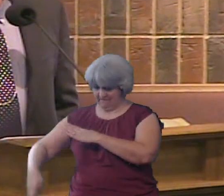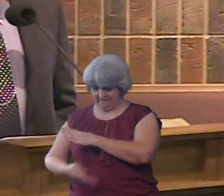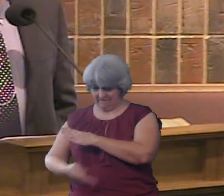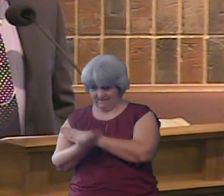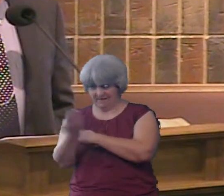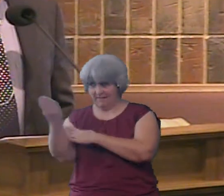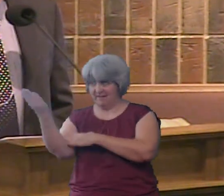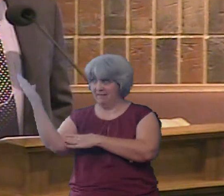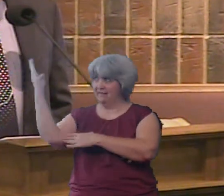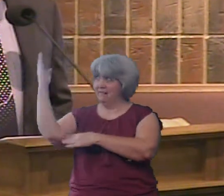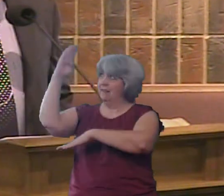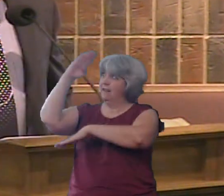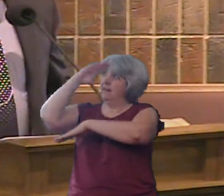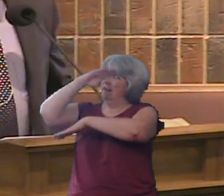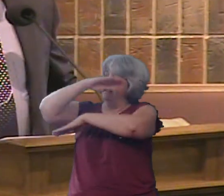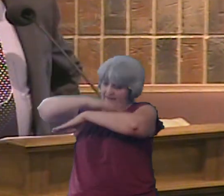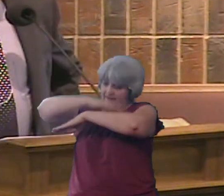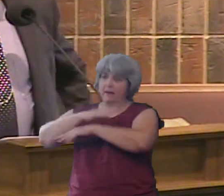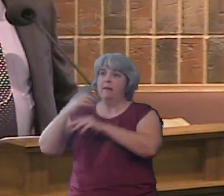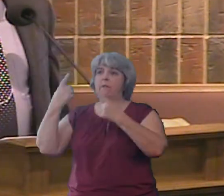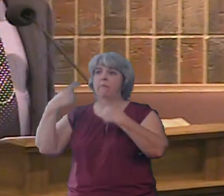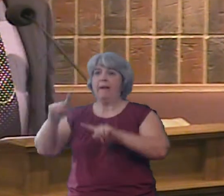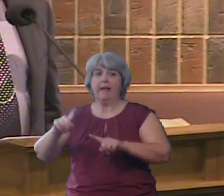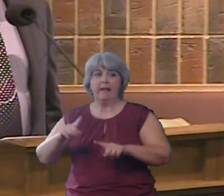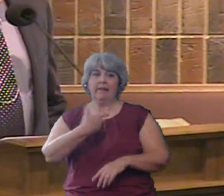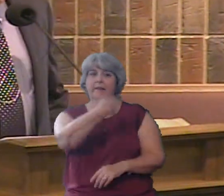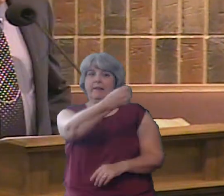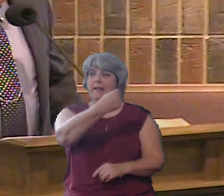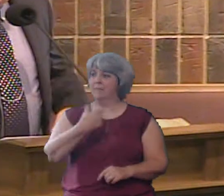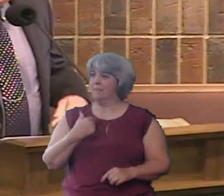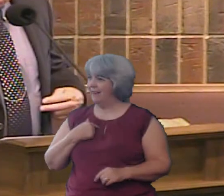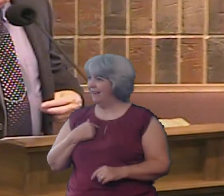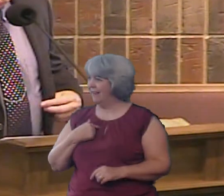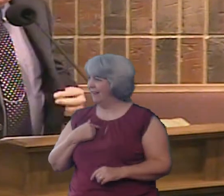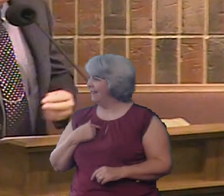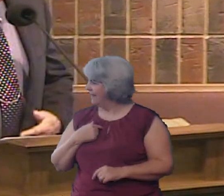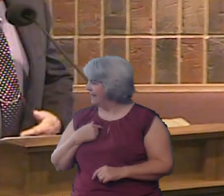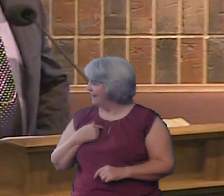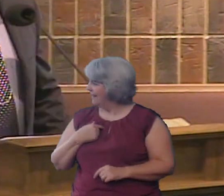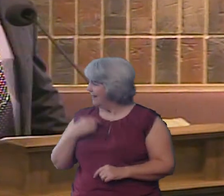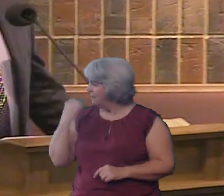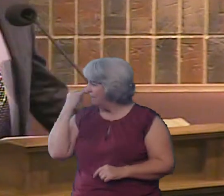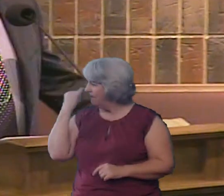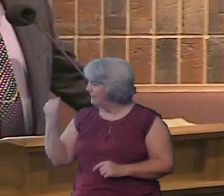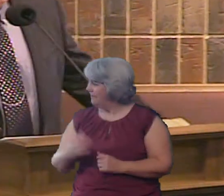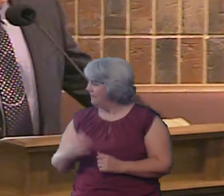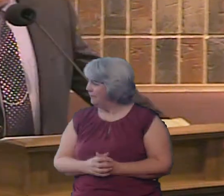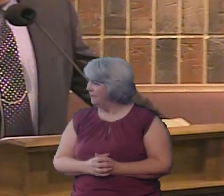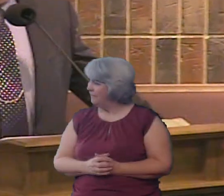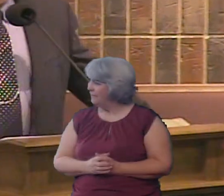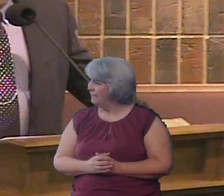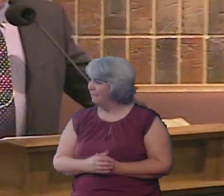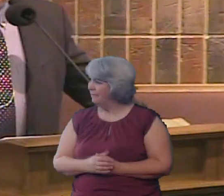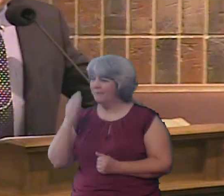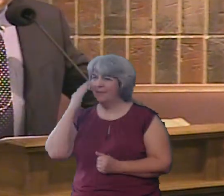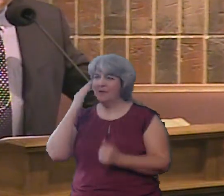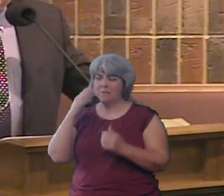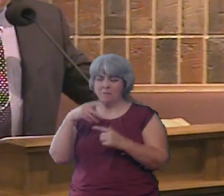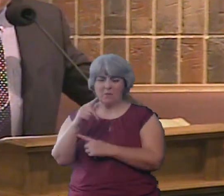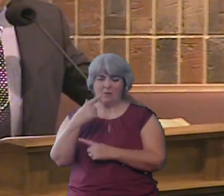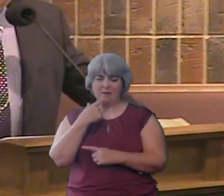When Paul described his own experiences in 2 Corinthians chapter 4 and talks about being pressed but not broken,